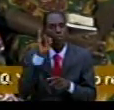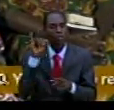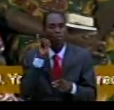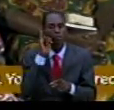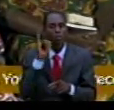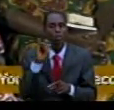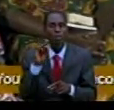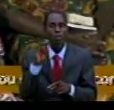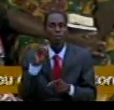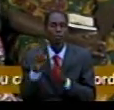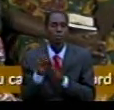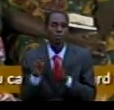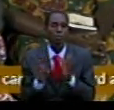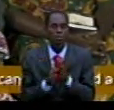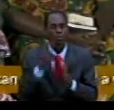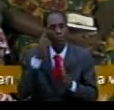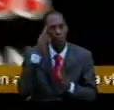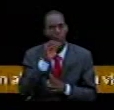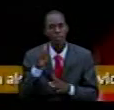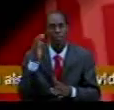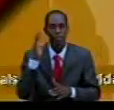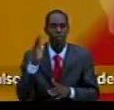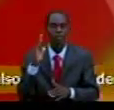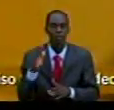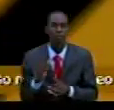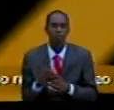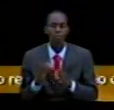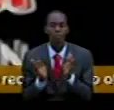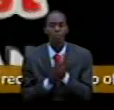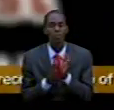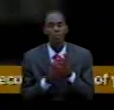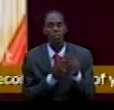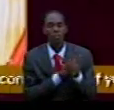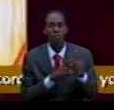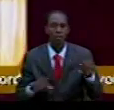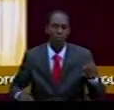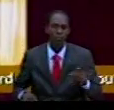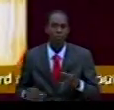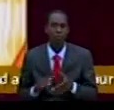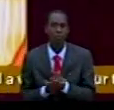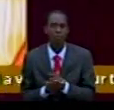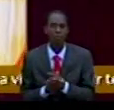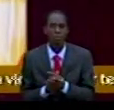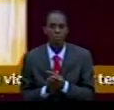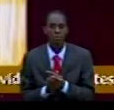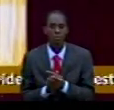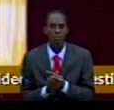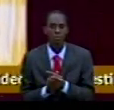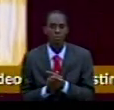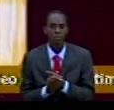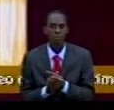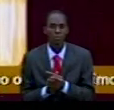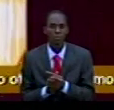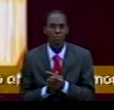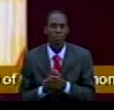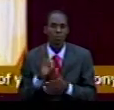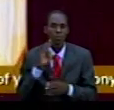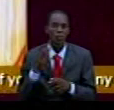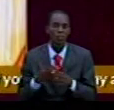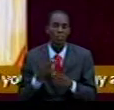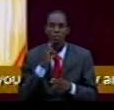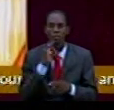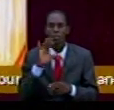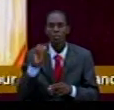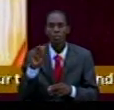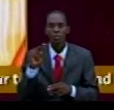a testimony. Praise the Lord. My name is Sister Confidence Chibozo.